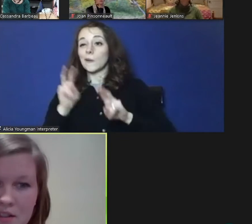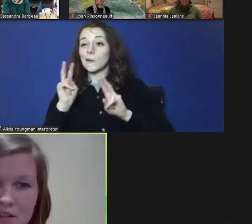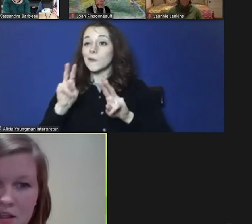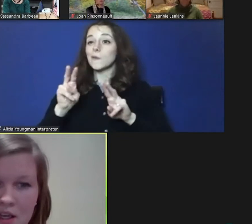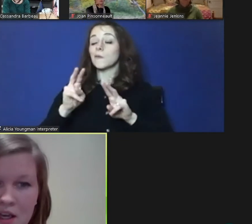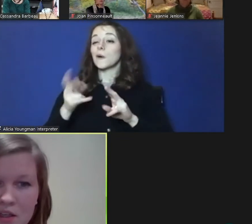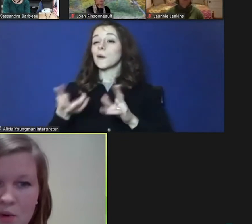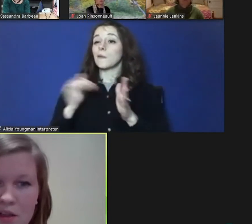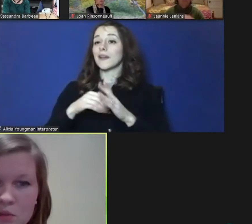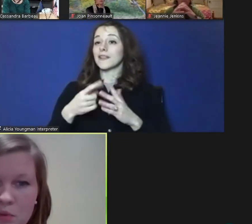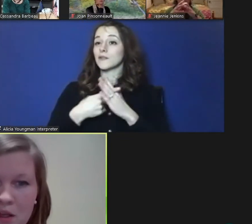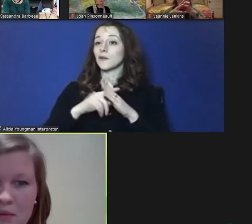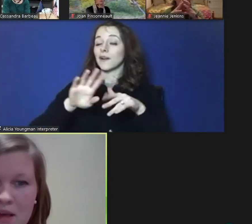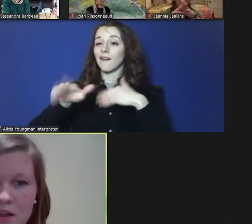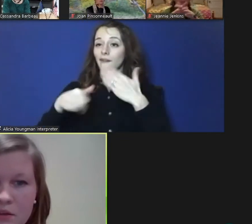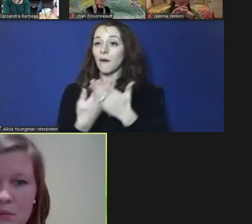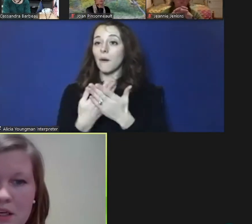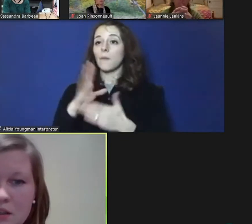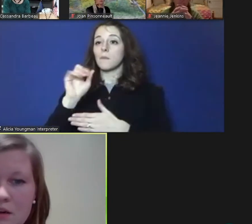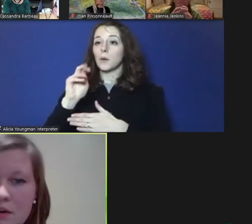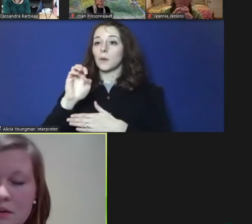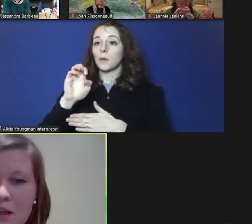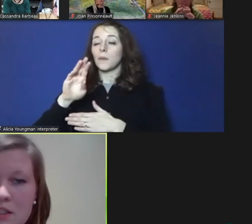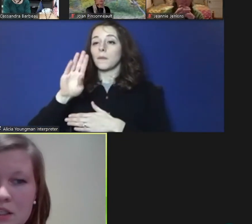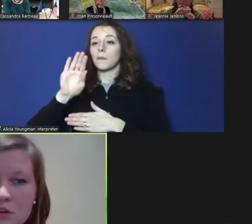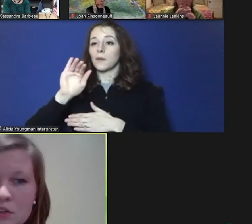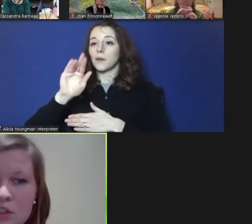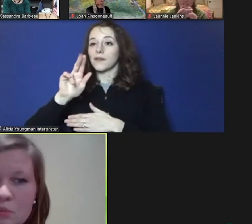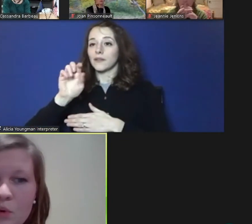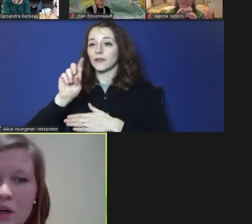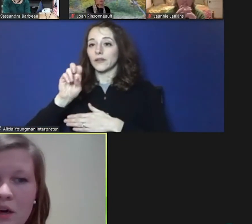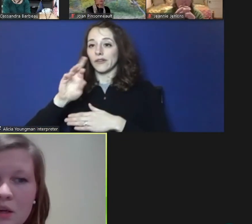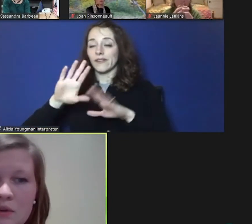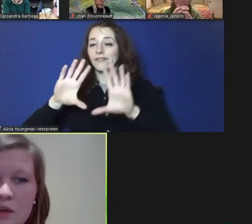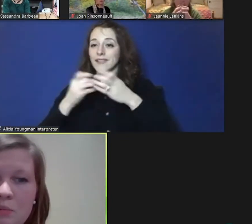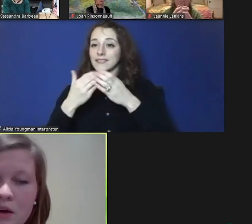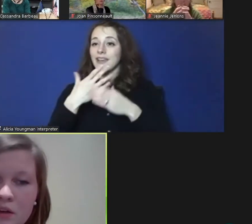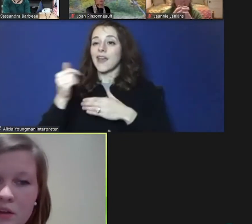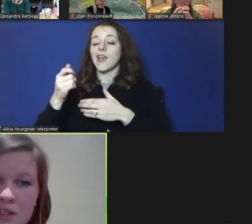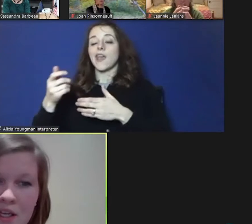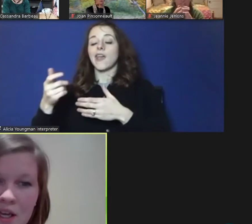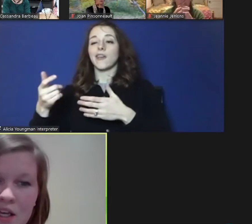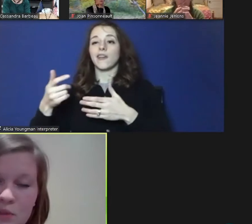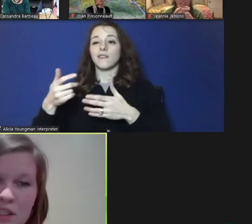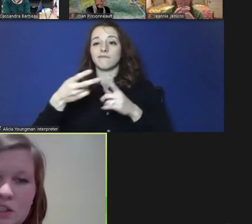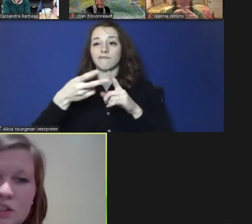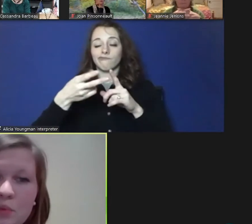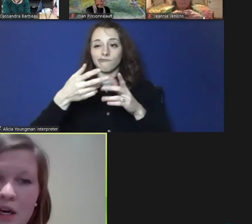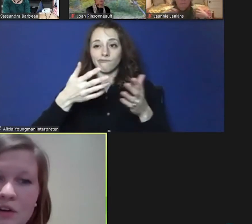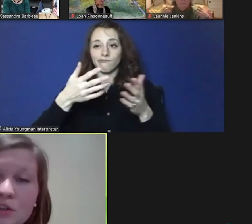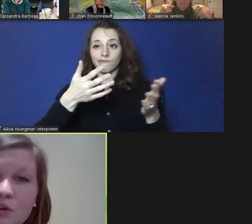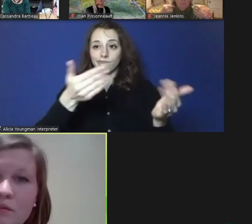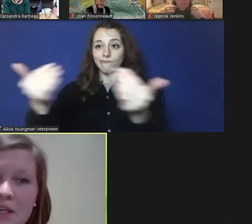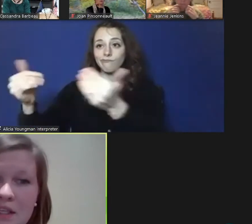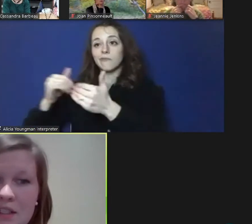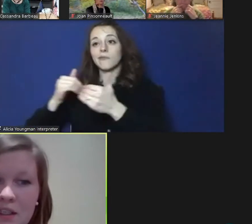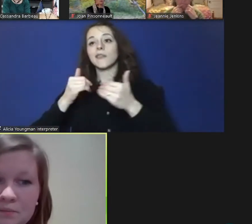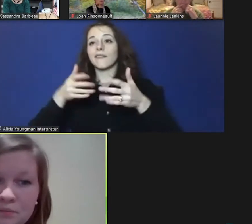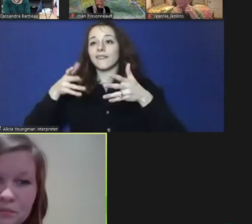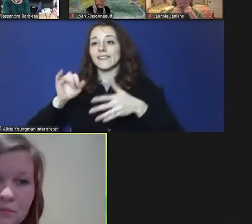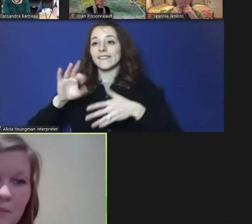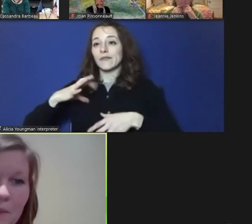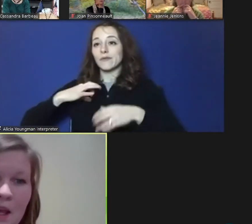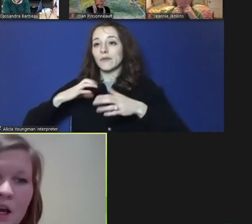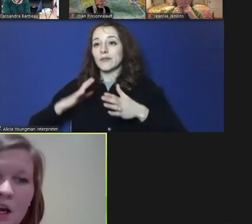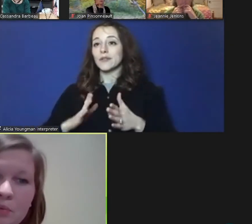Builder classes, as well as bringing back the remainder of our volunteers to support our community partners as we did prior to